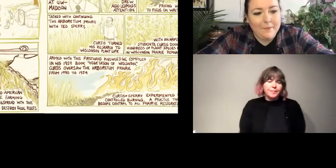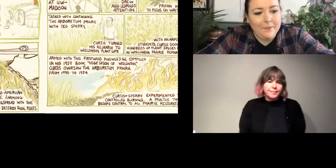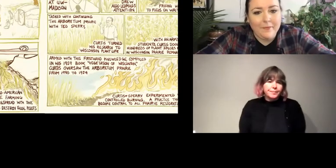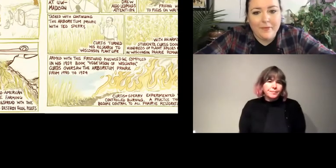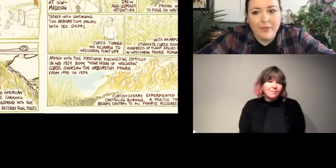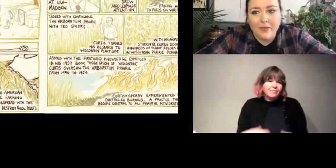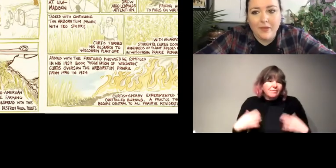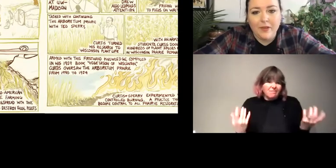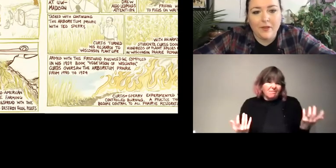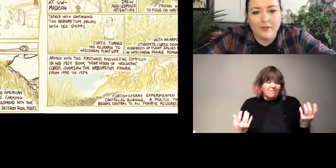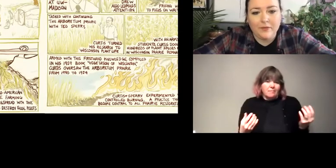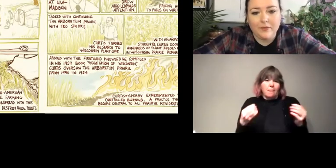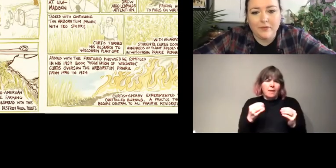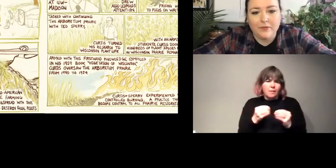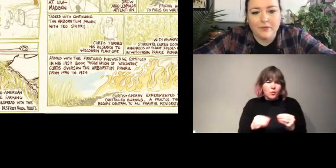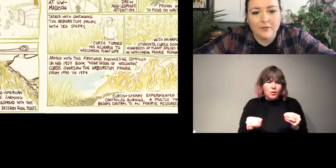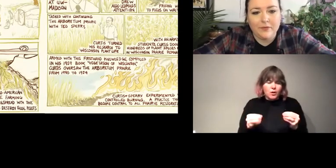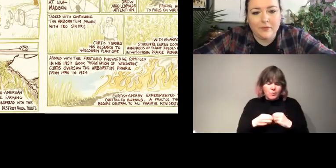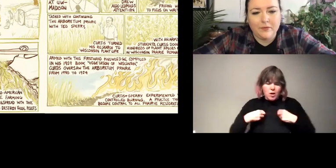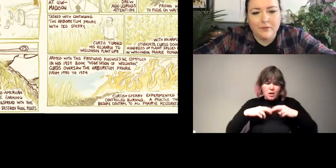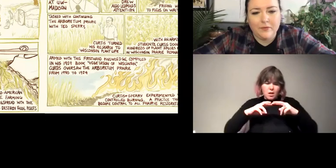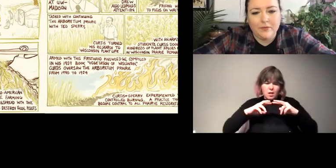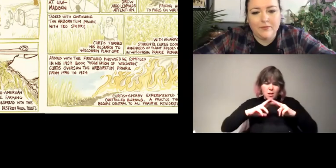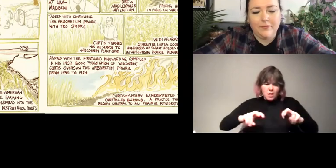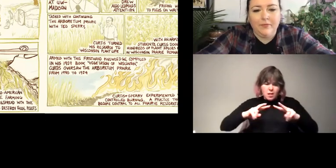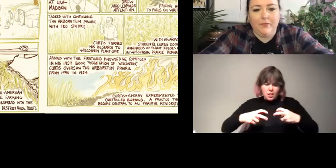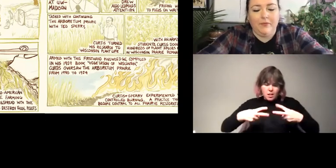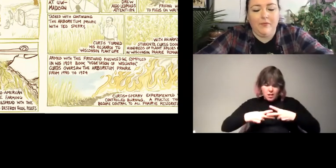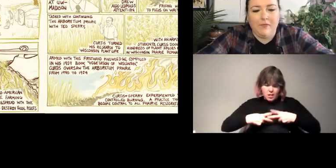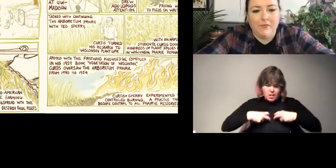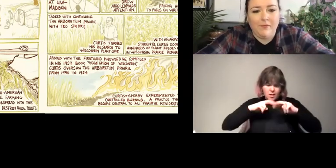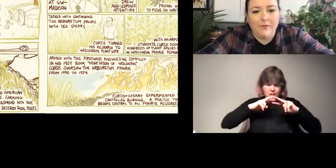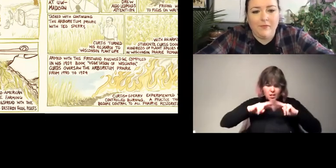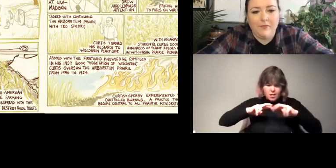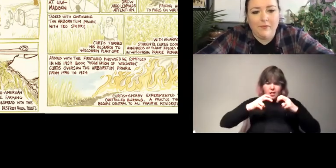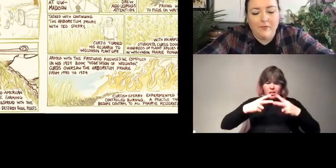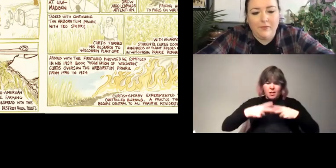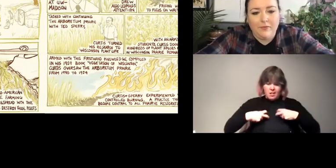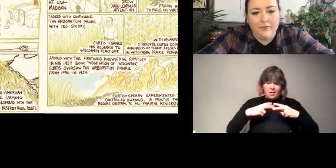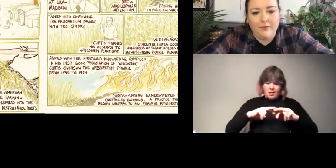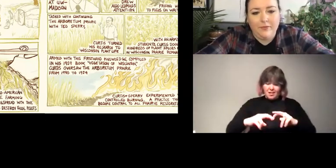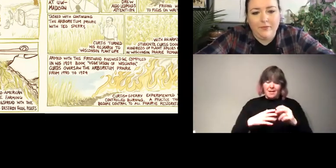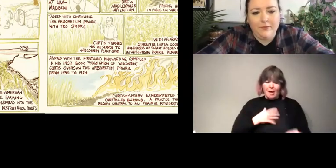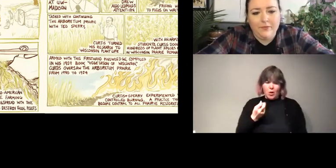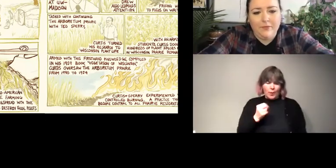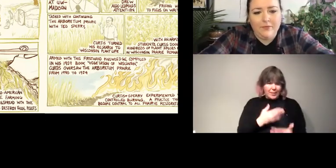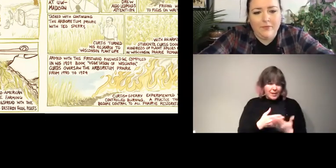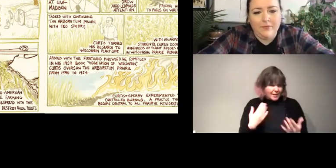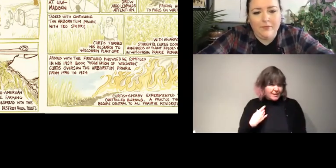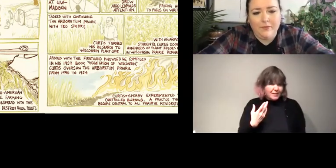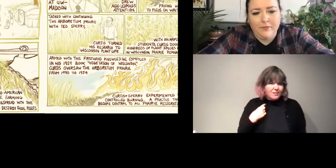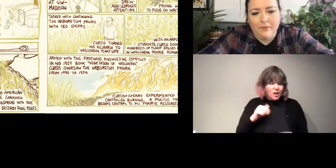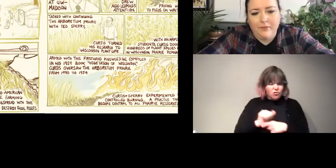So the more and more I dug into prairie restoration, studying it as like my own thing, you know, I was trained